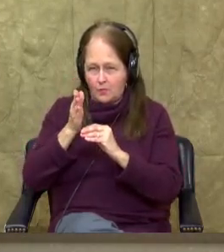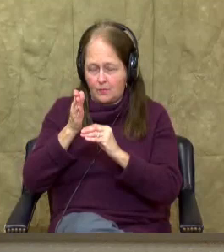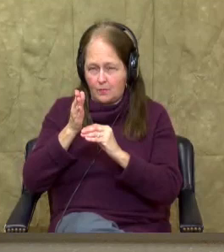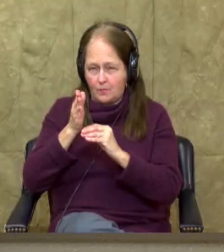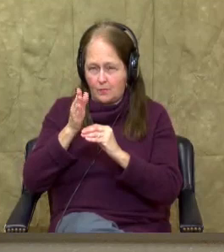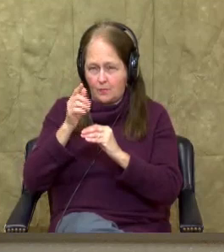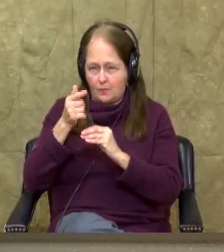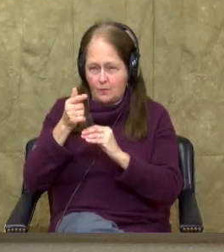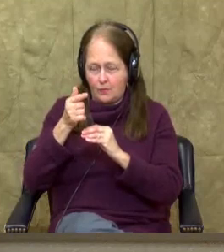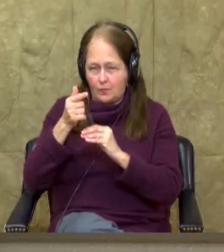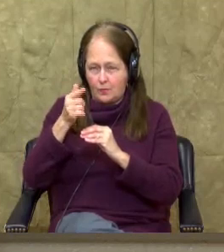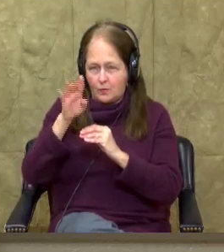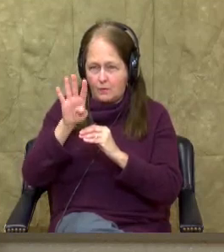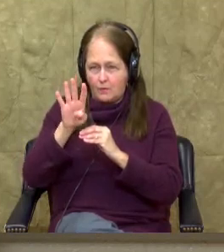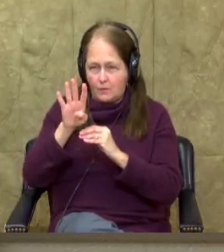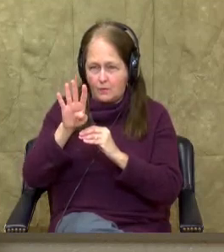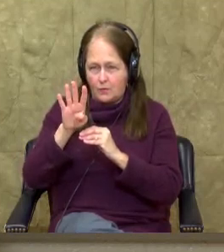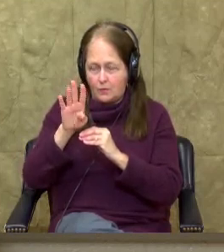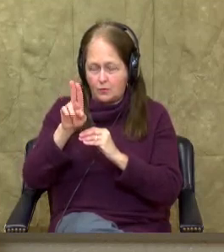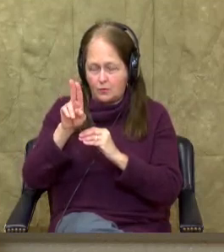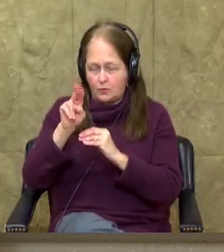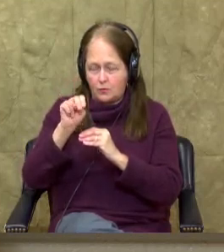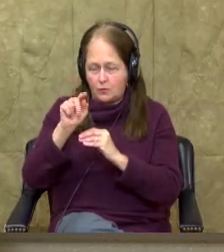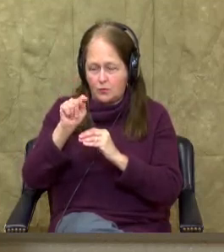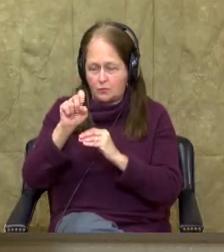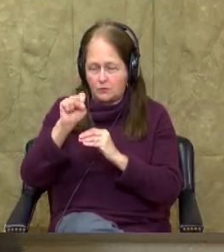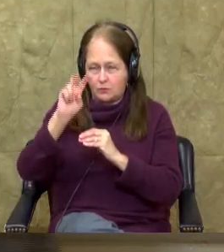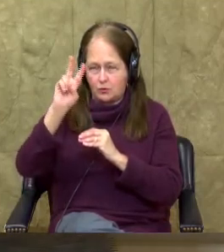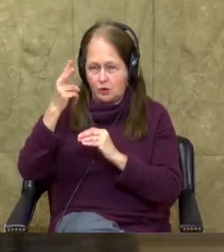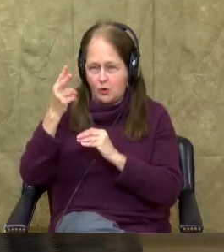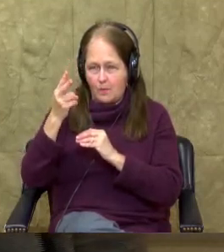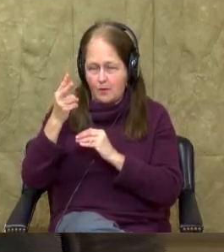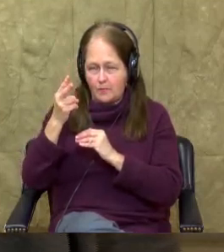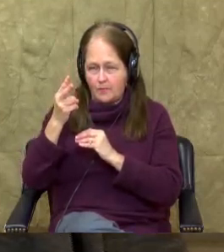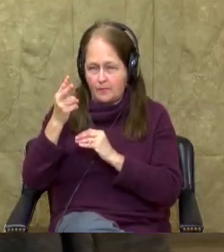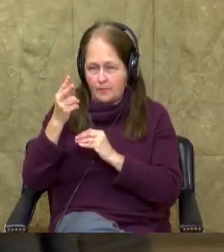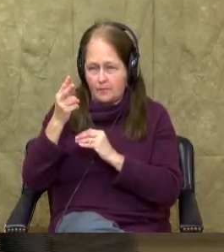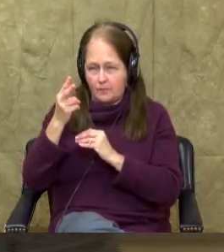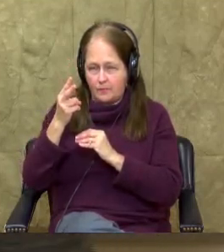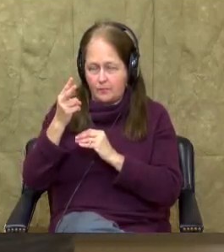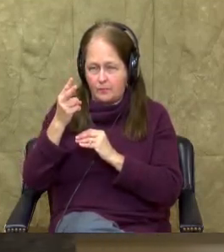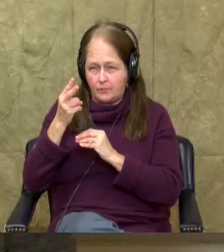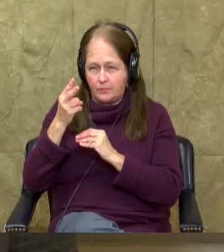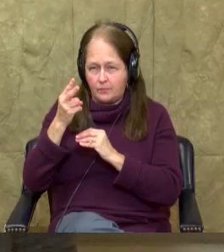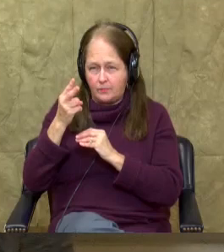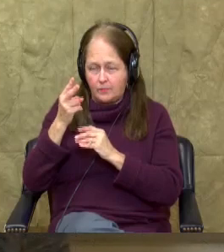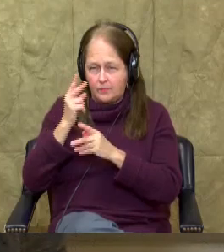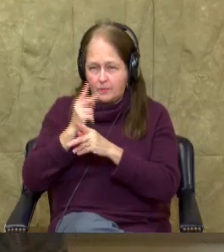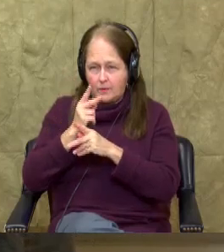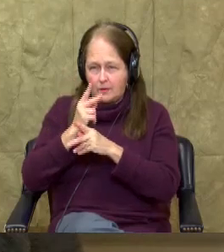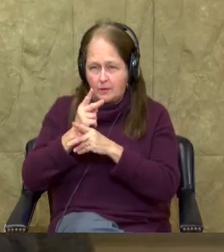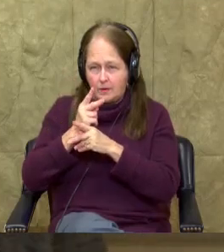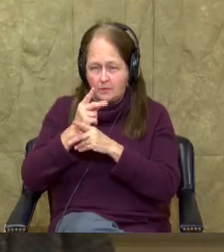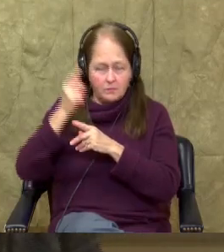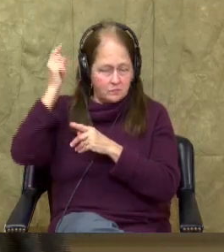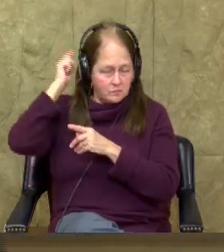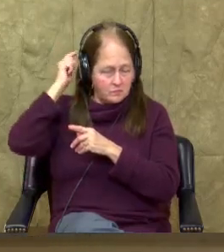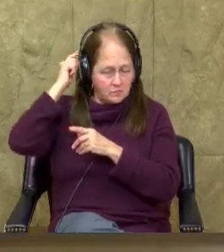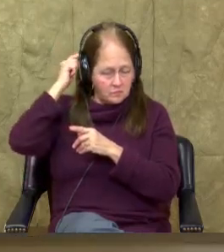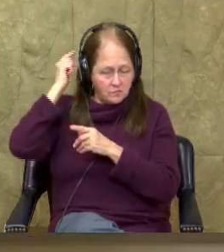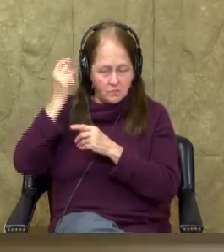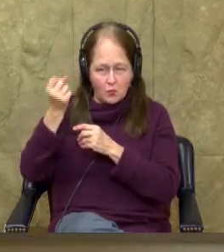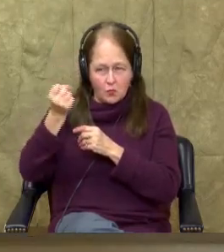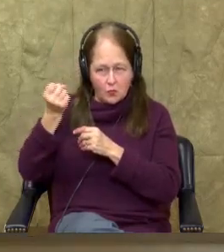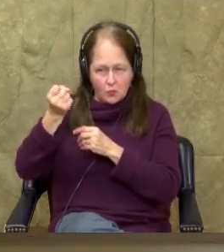We get 24 units cubed. Okay, just keep that in the back of your head for a